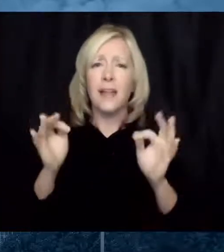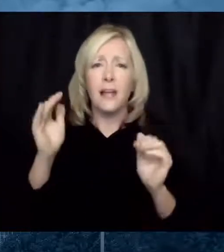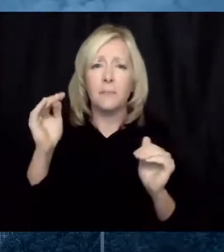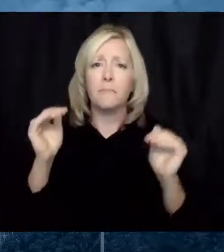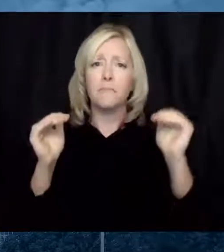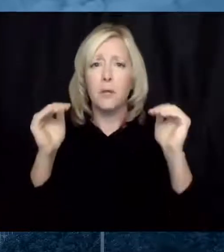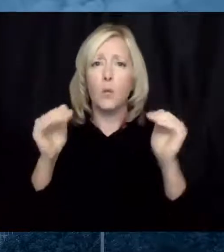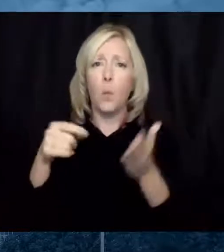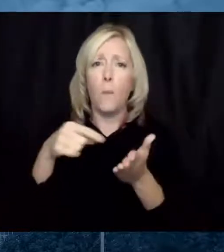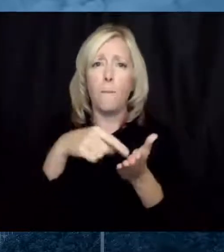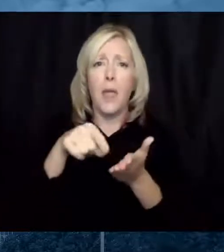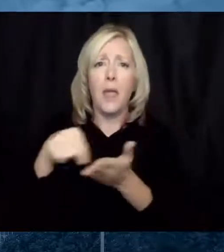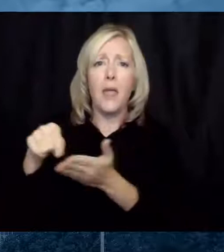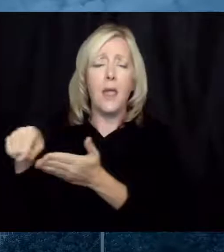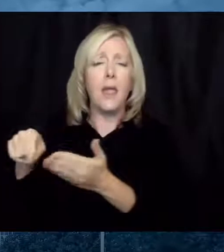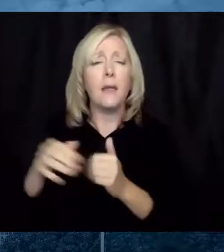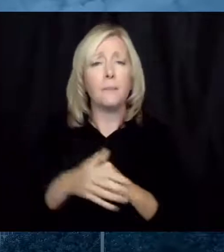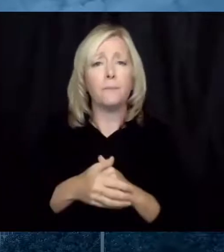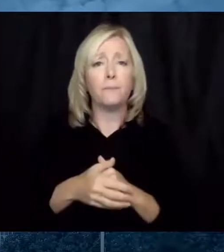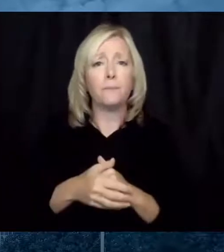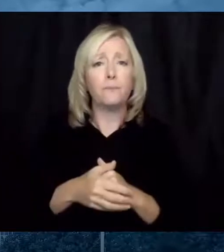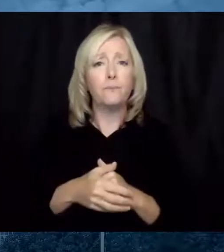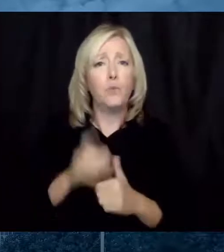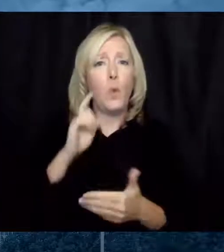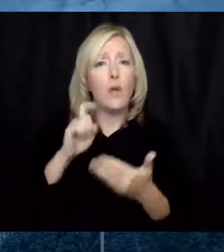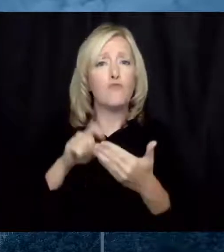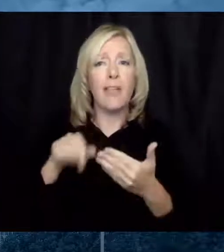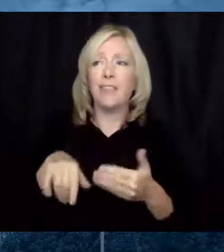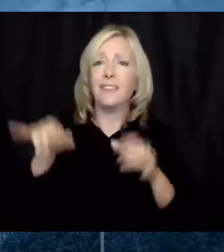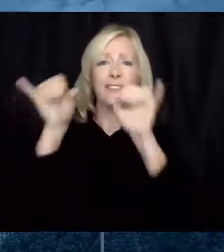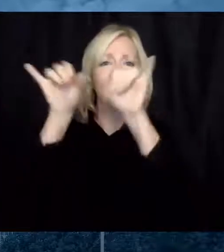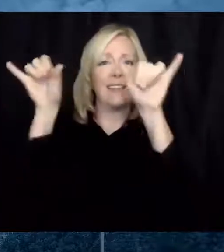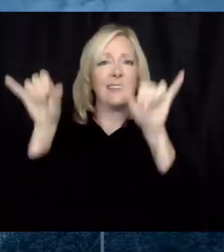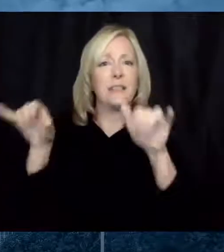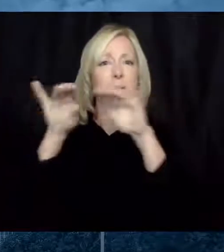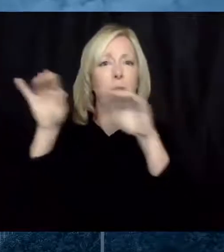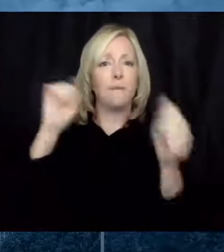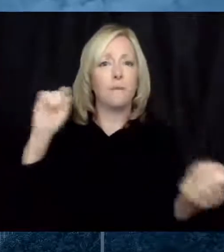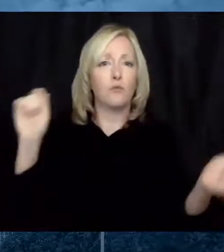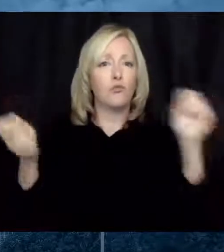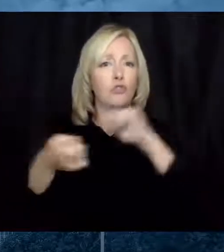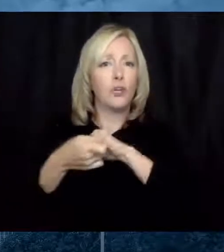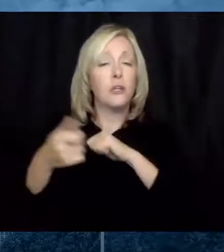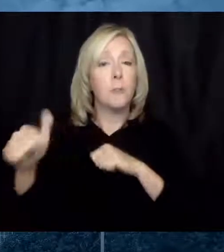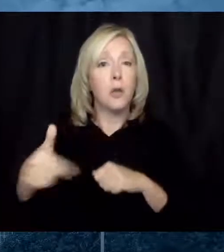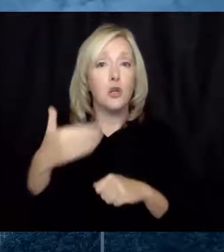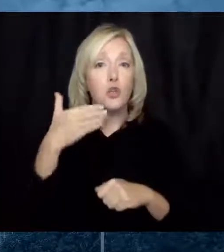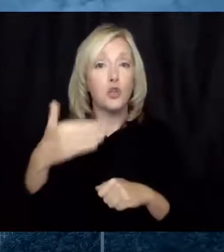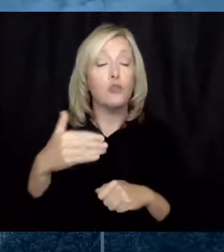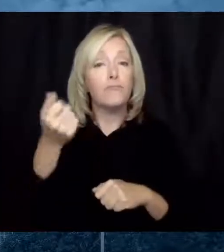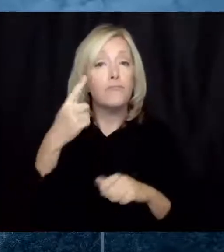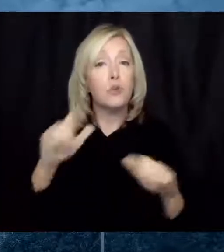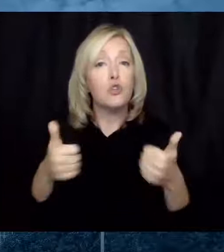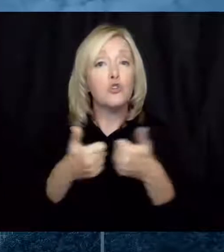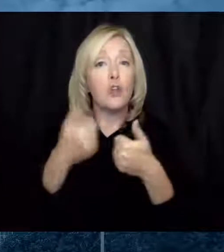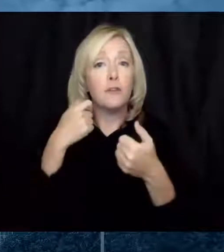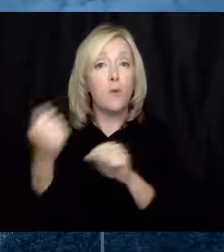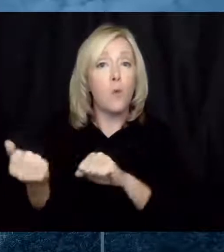I realized, this is a system change, but a good system change. It's a challenge for all of us. It's not